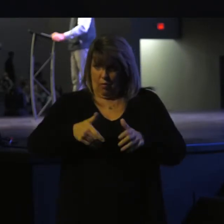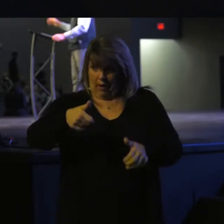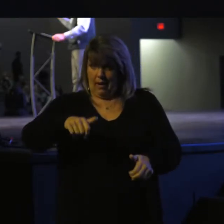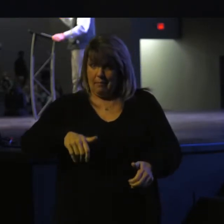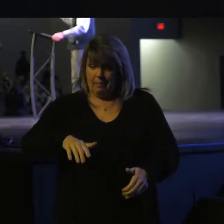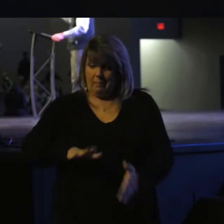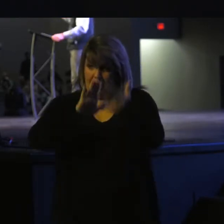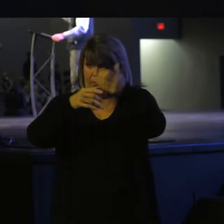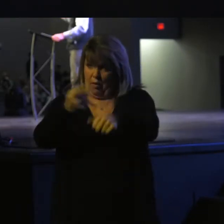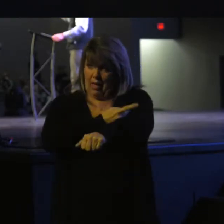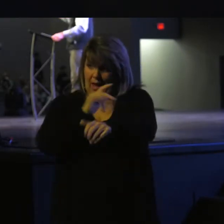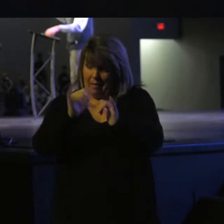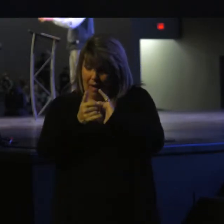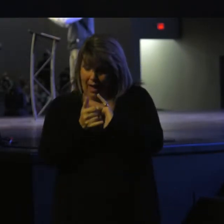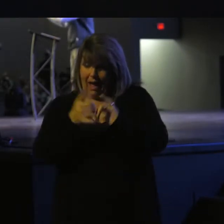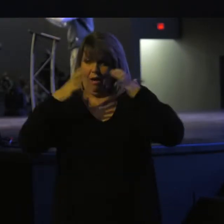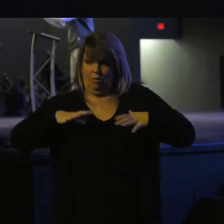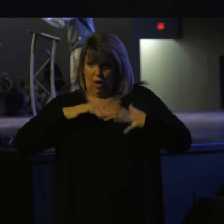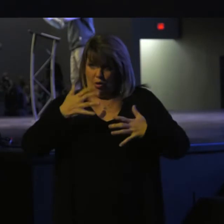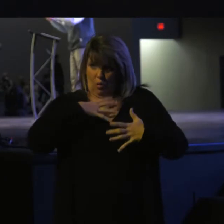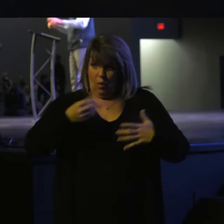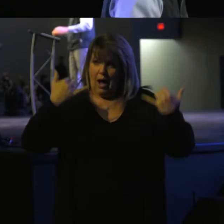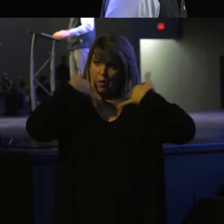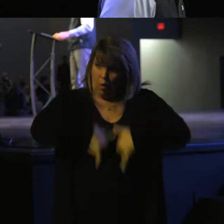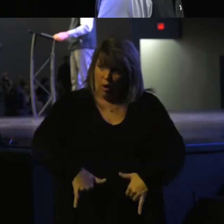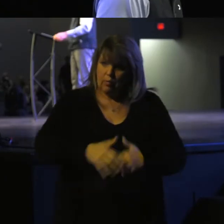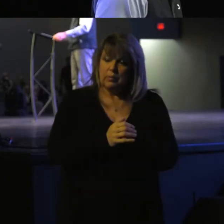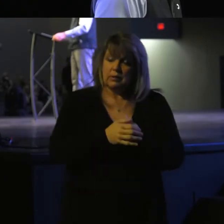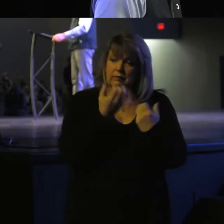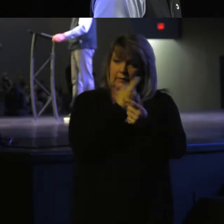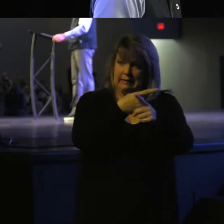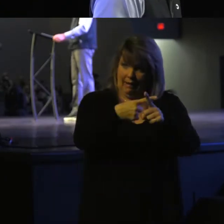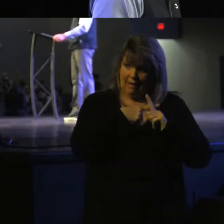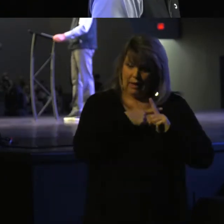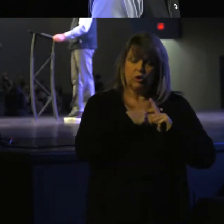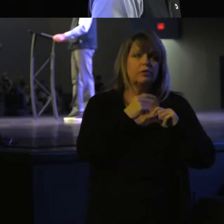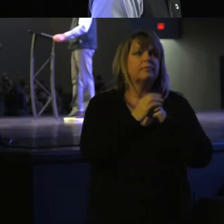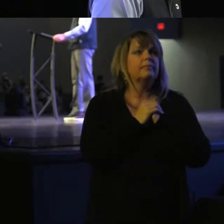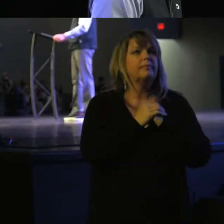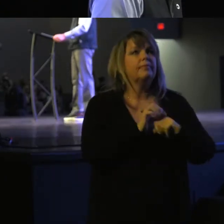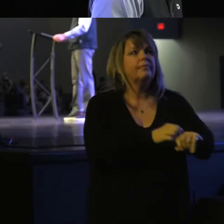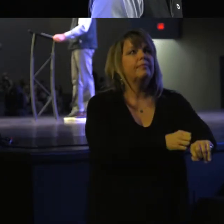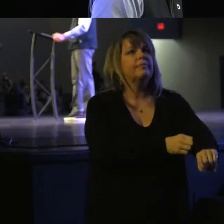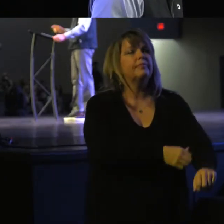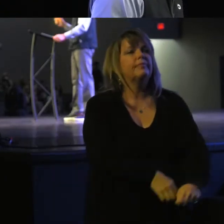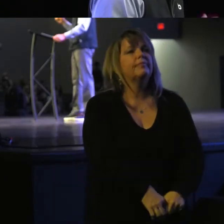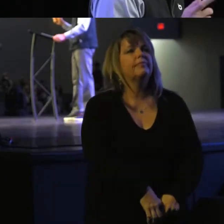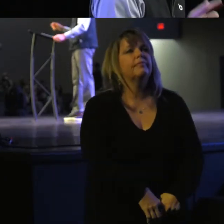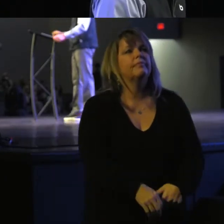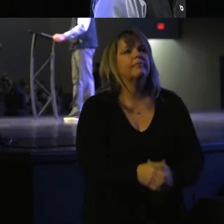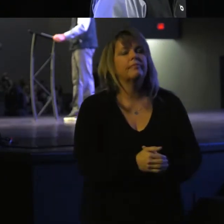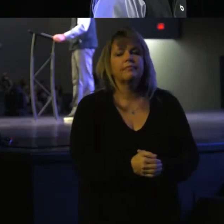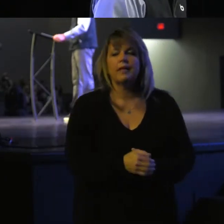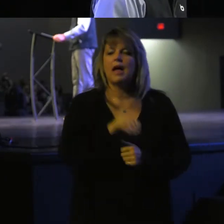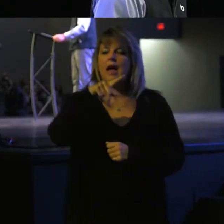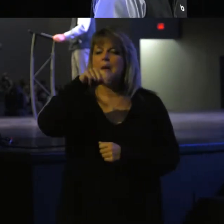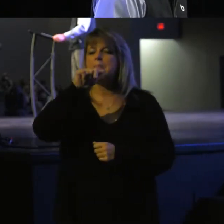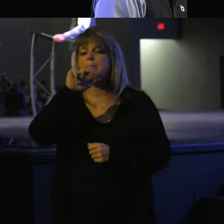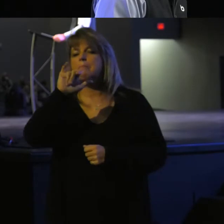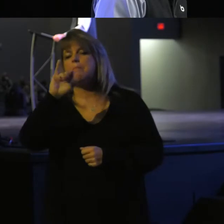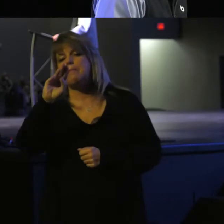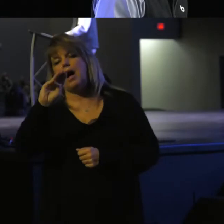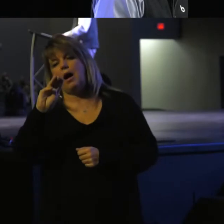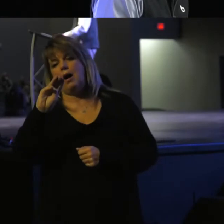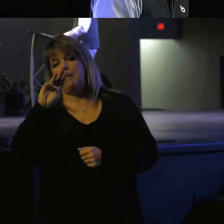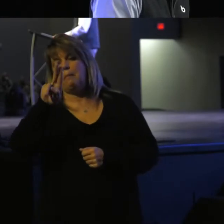the Lamb. How? They're clothed in white robes, the robes of salvation. they have palm branches in their hands.